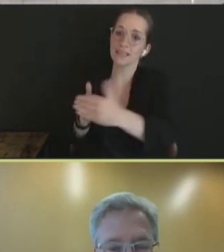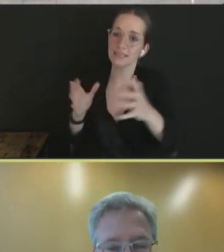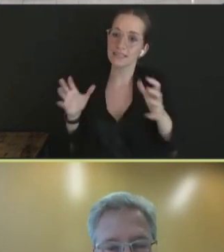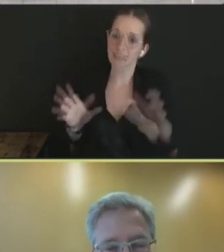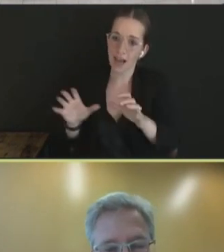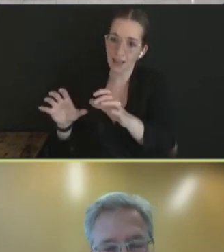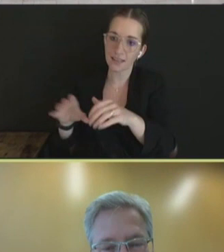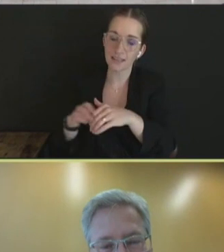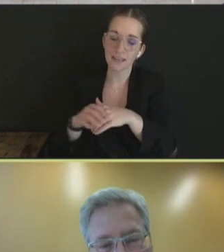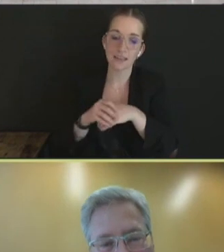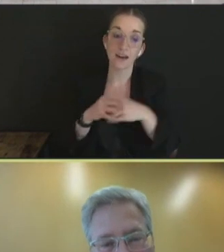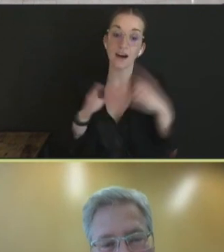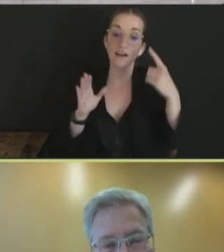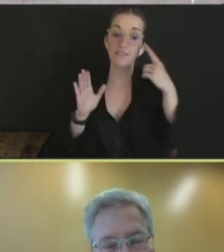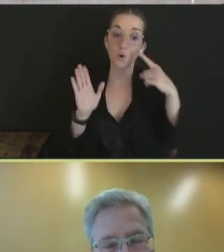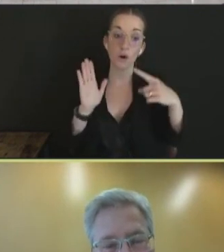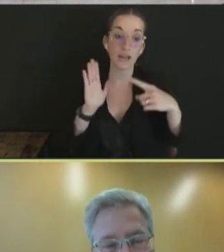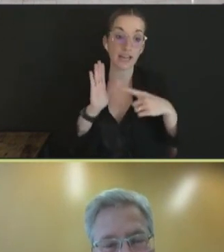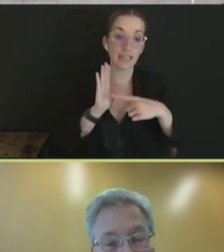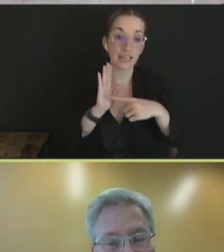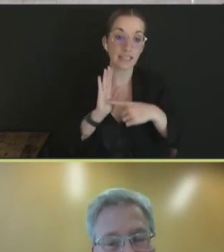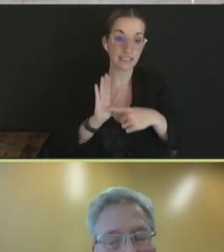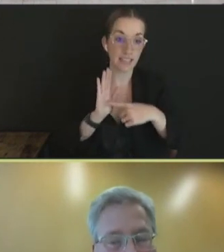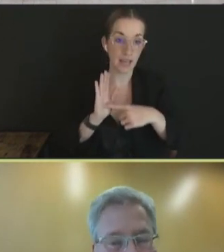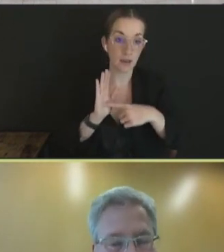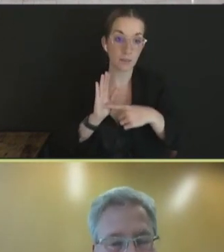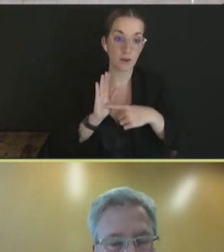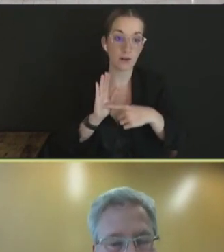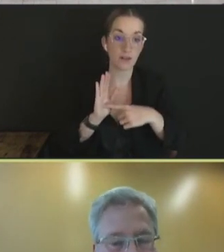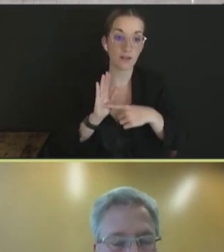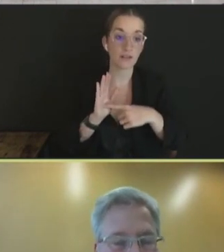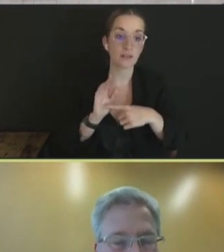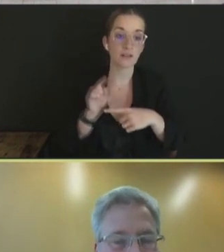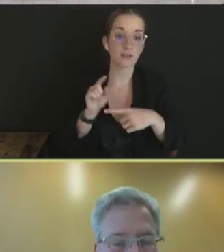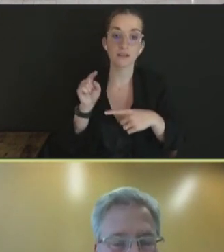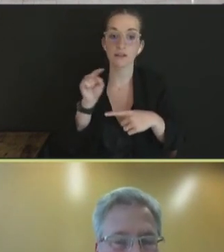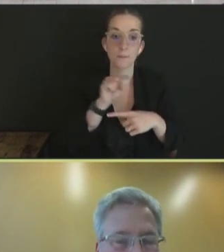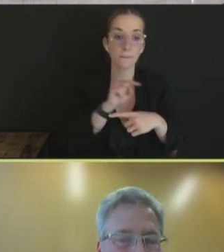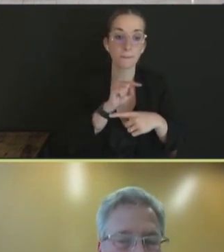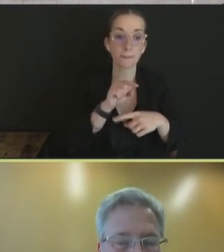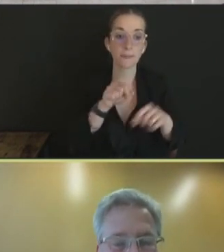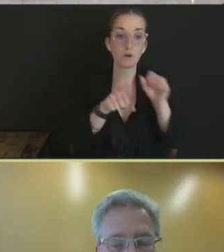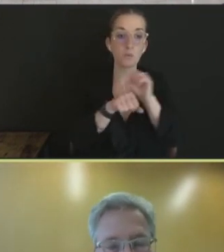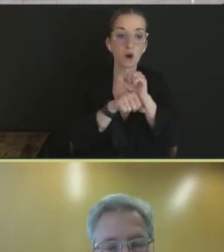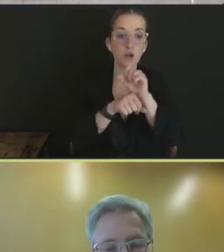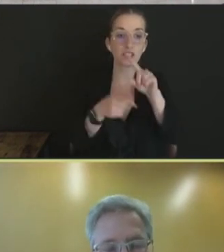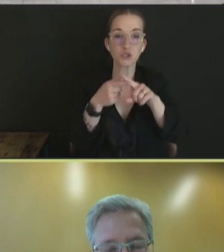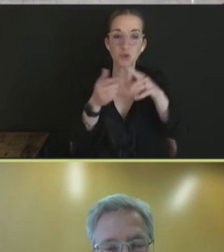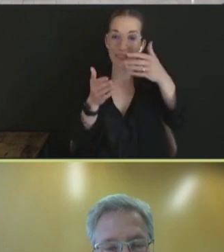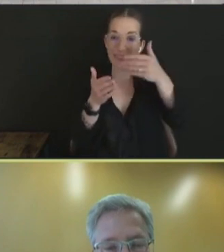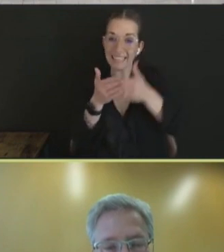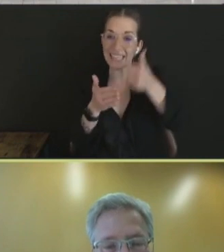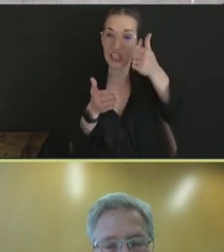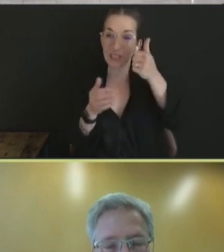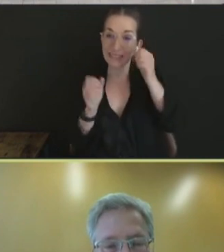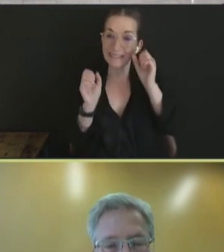example, working to the nearest opportunity for impact and going backward,